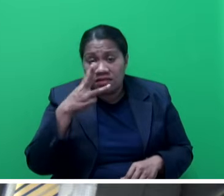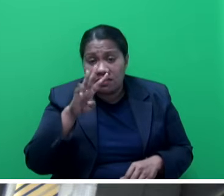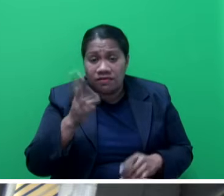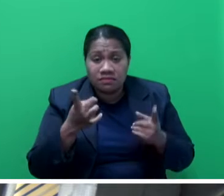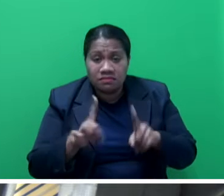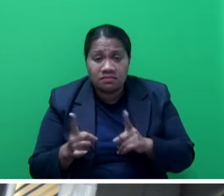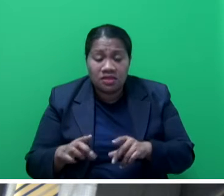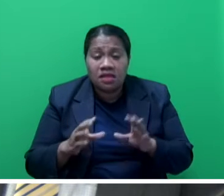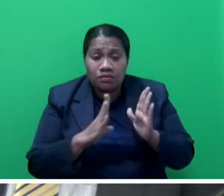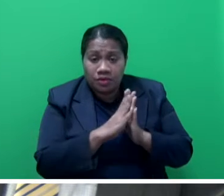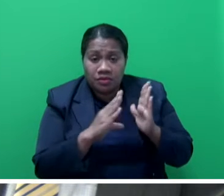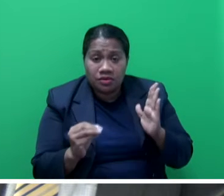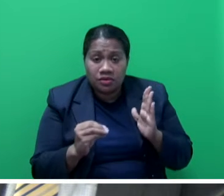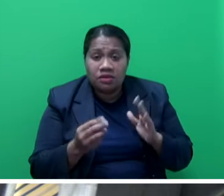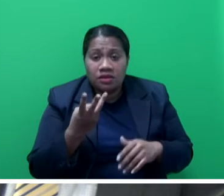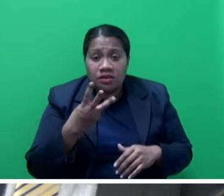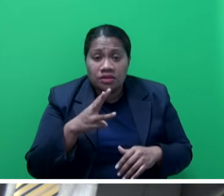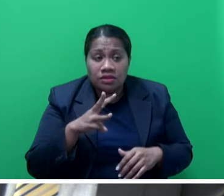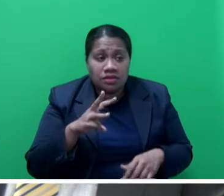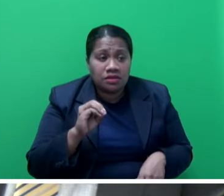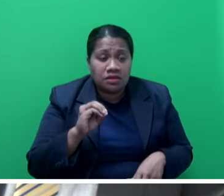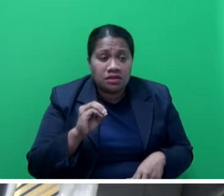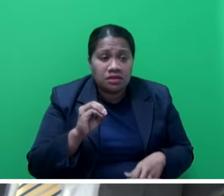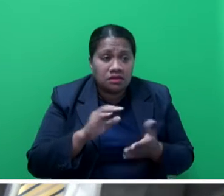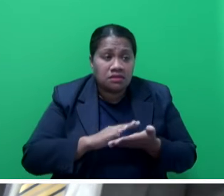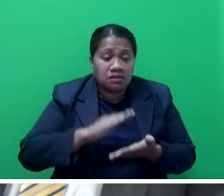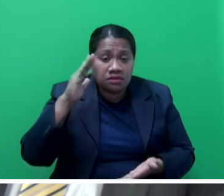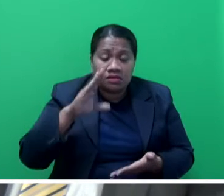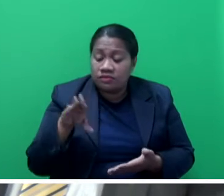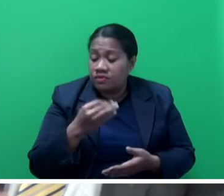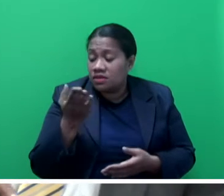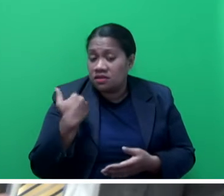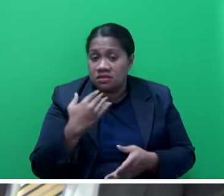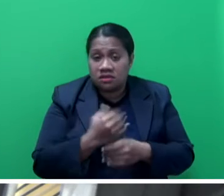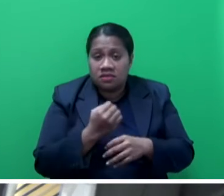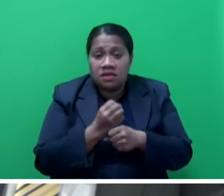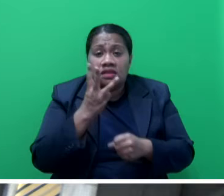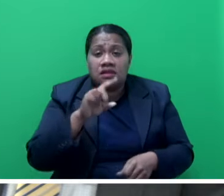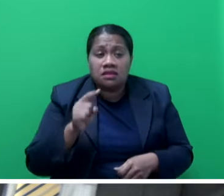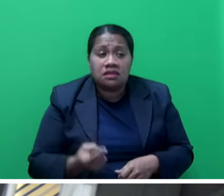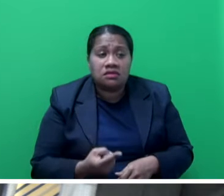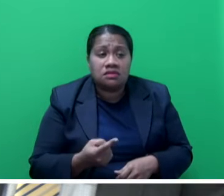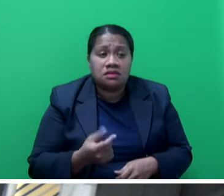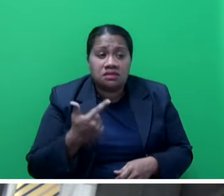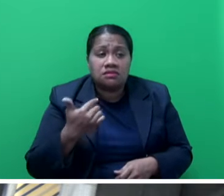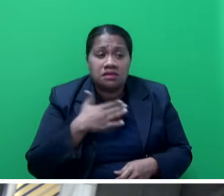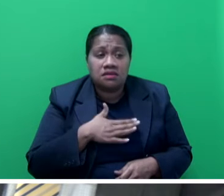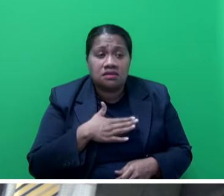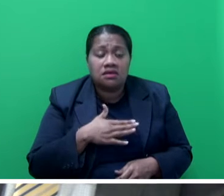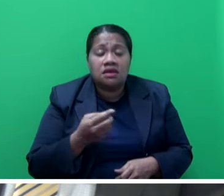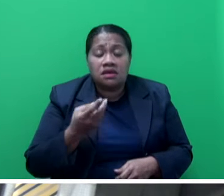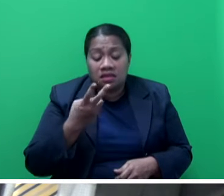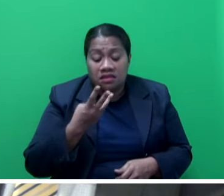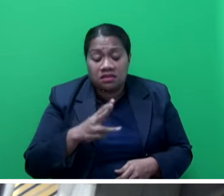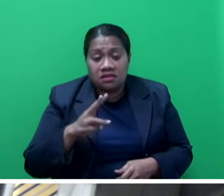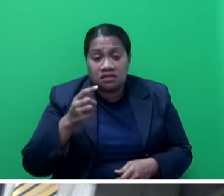and Papua New Guinea recorded a 20% increase from my last update with 3,700 cases and 37 deaths.